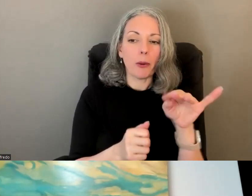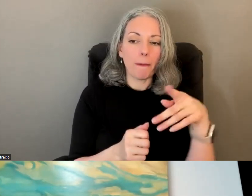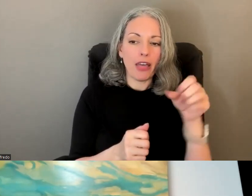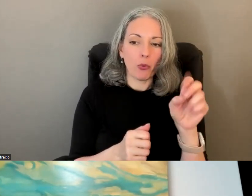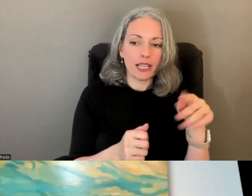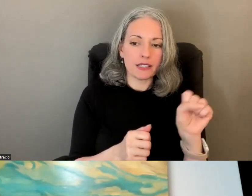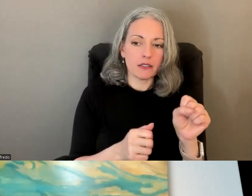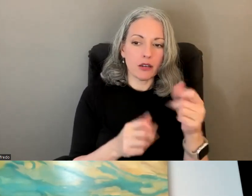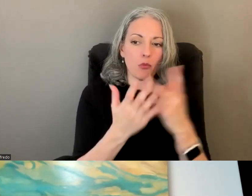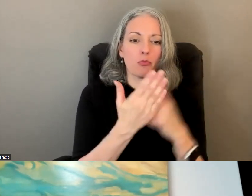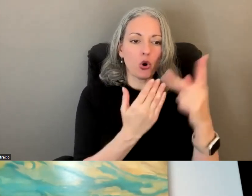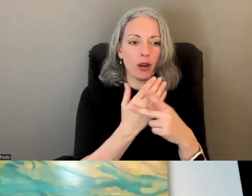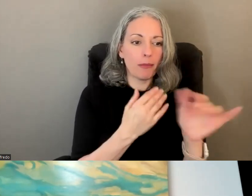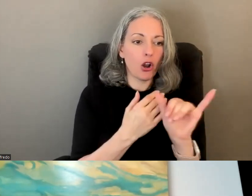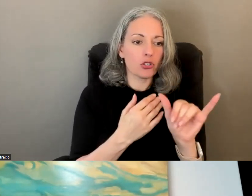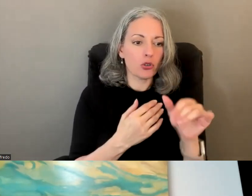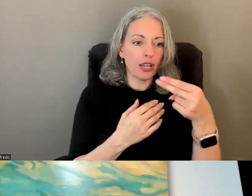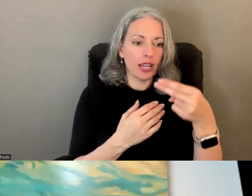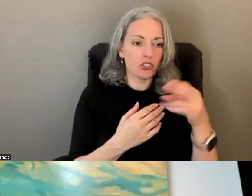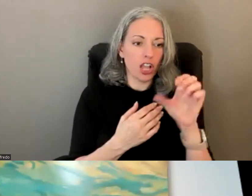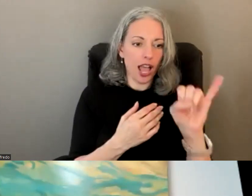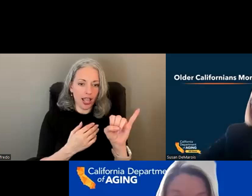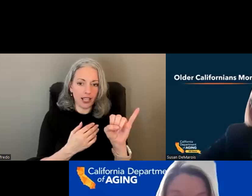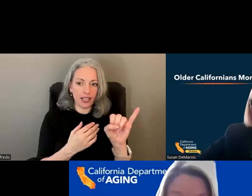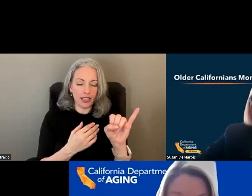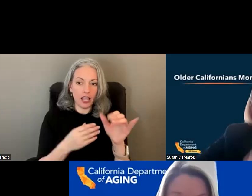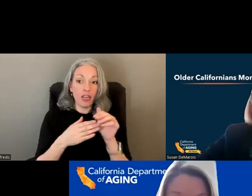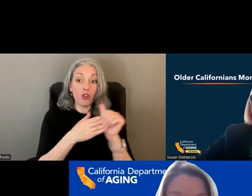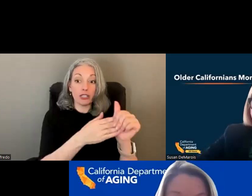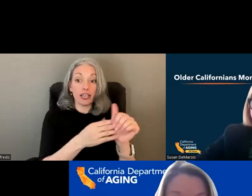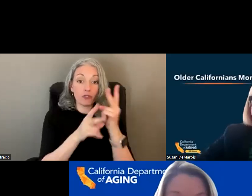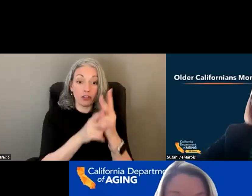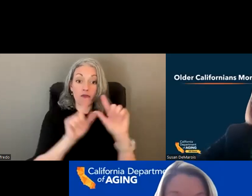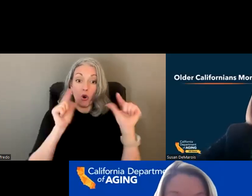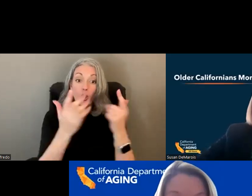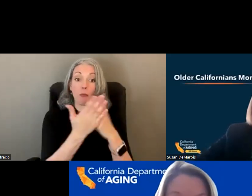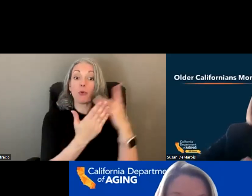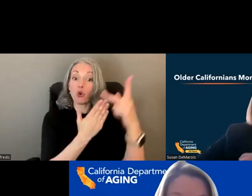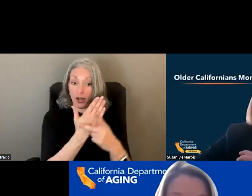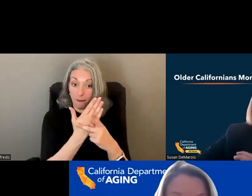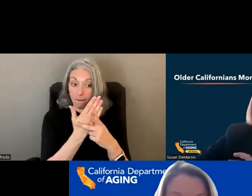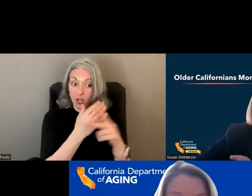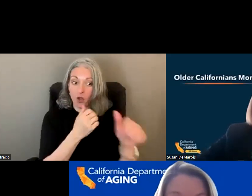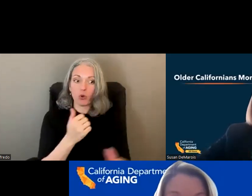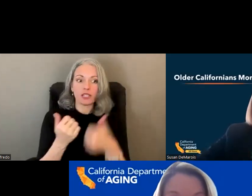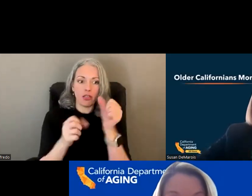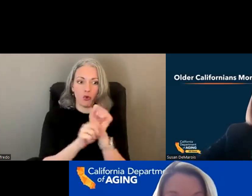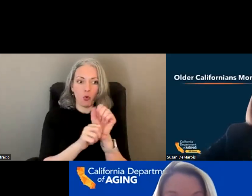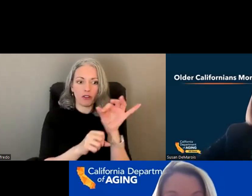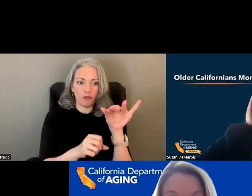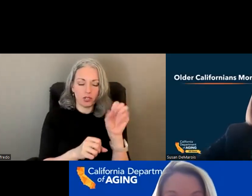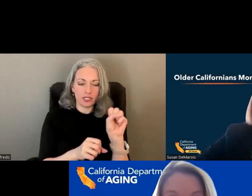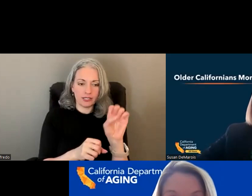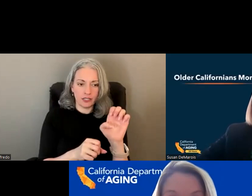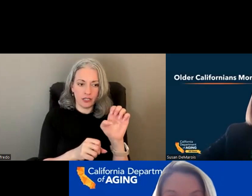partners at HCI who are leading the Care for All program. which is another workforce, HCBS